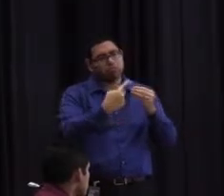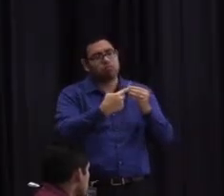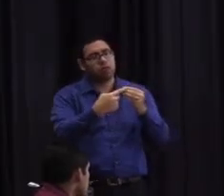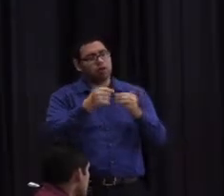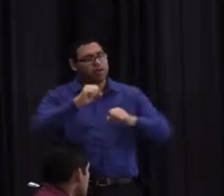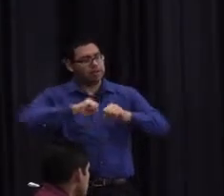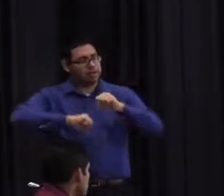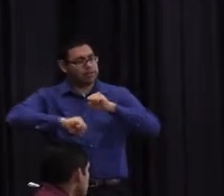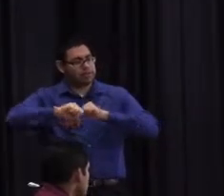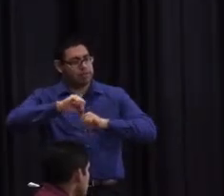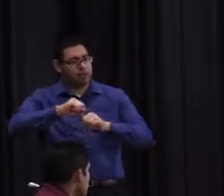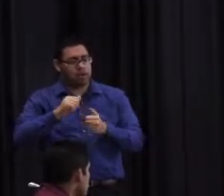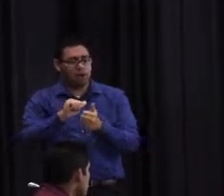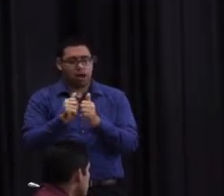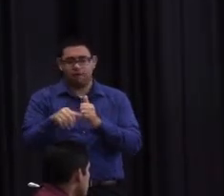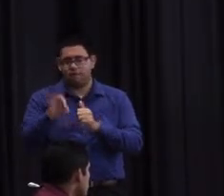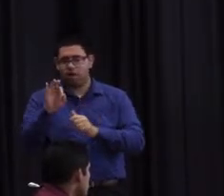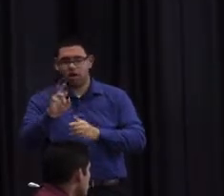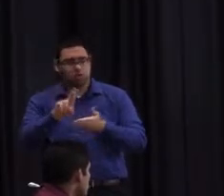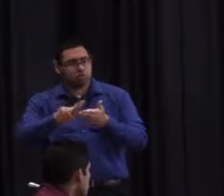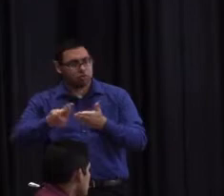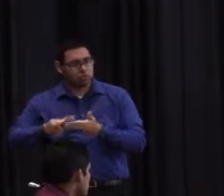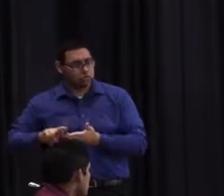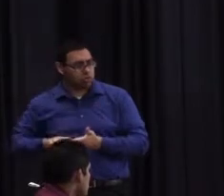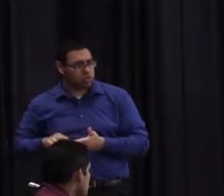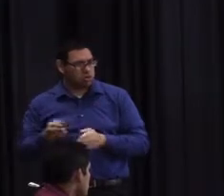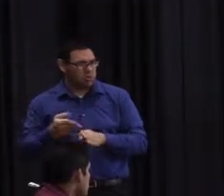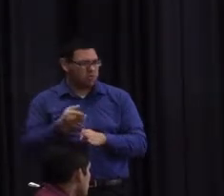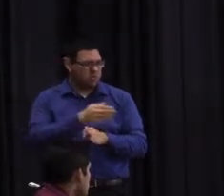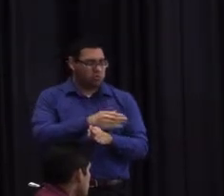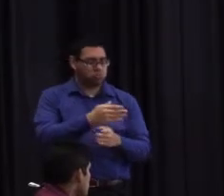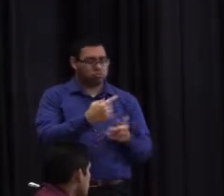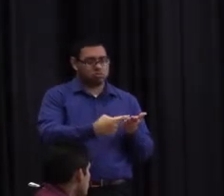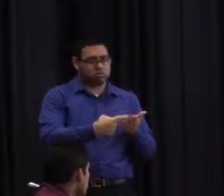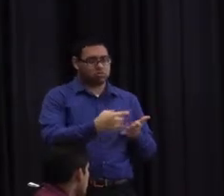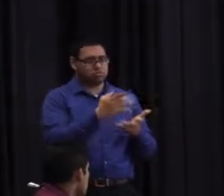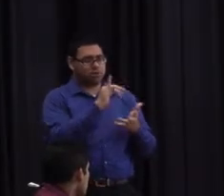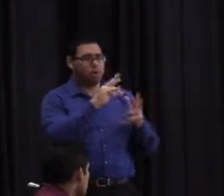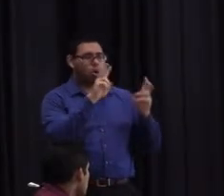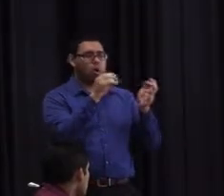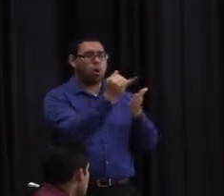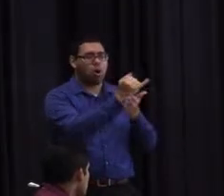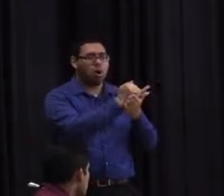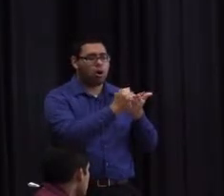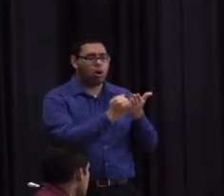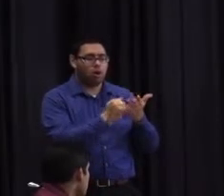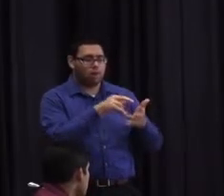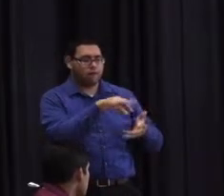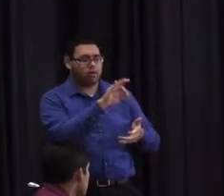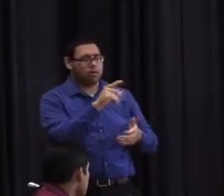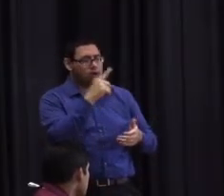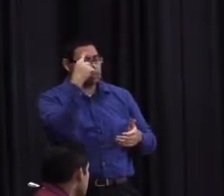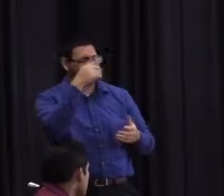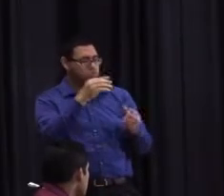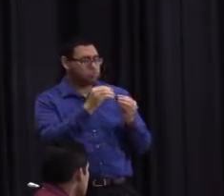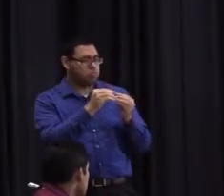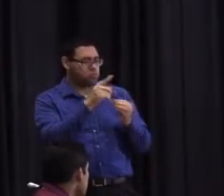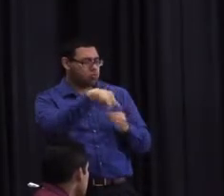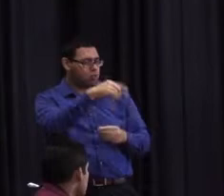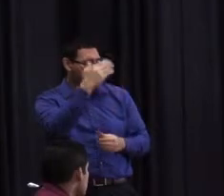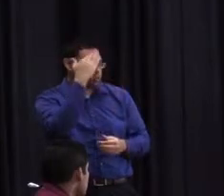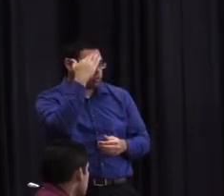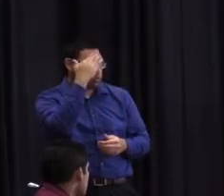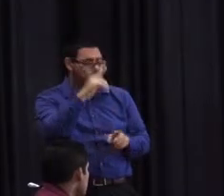about the science of leveraging resources before we get to the art of leveraging resources, which actually I think is more familiar. So one